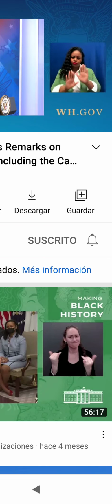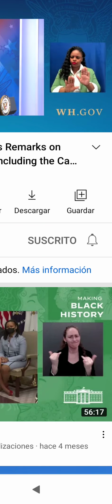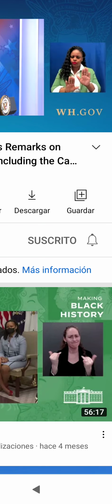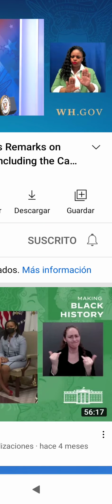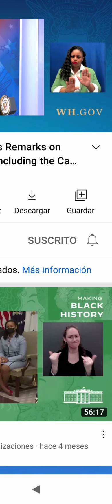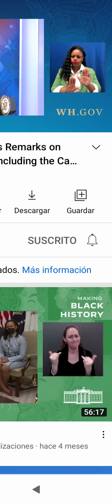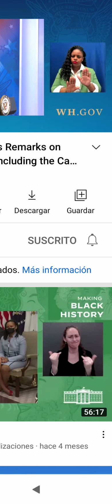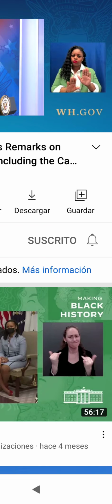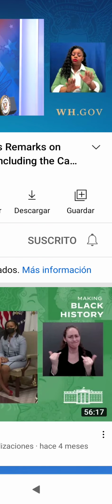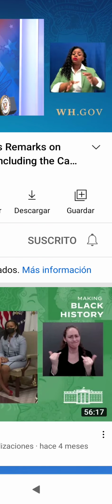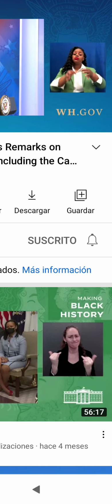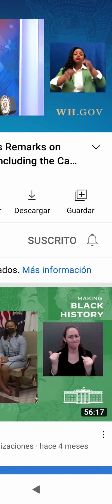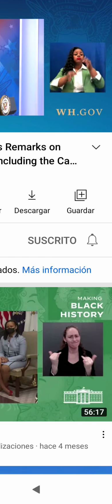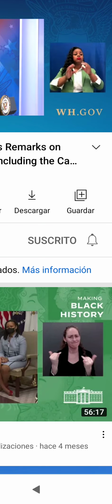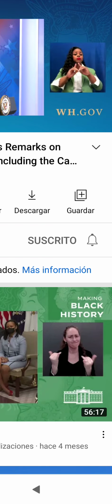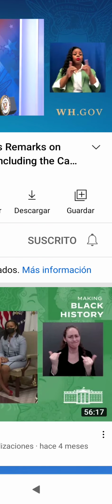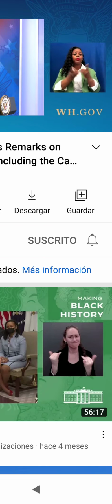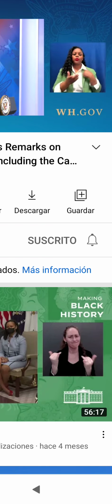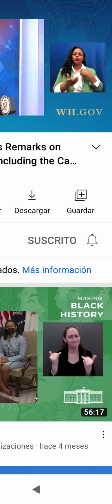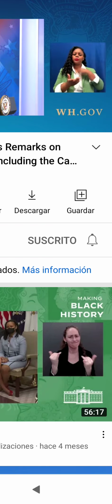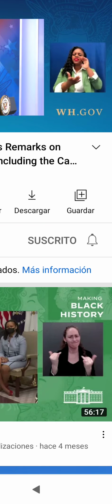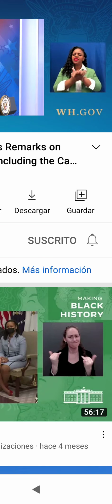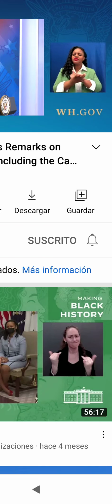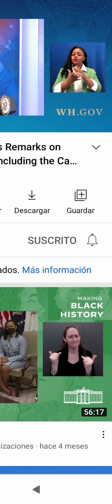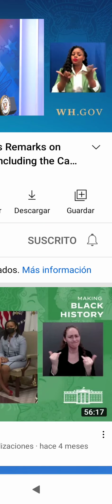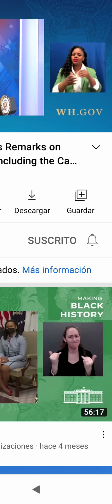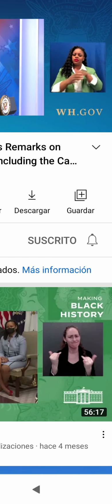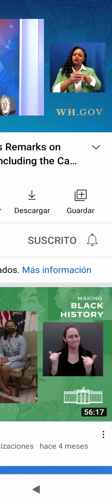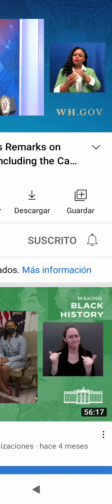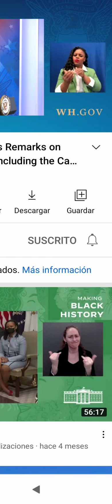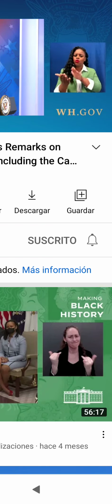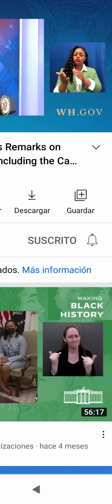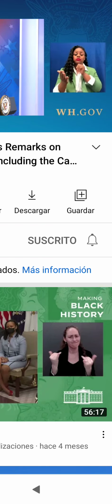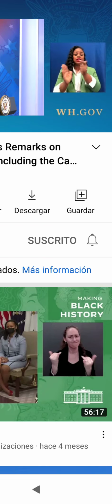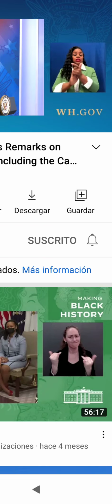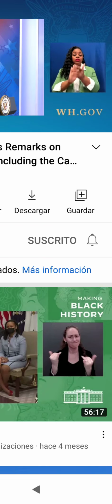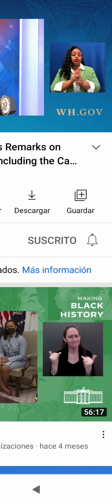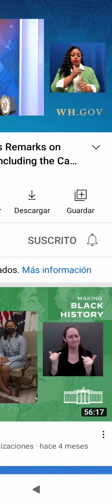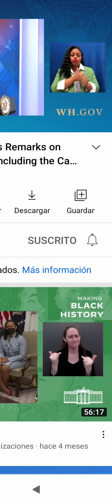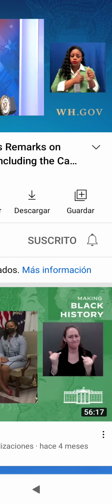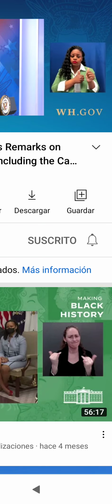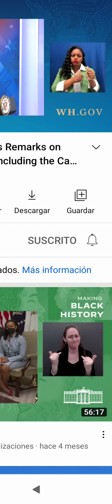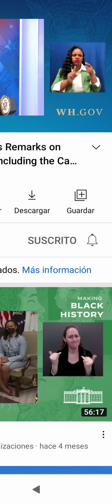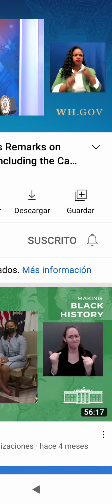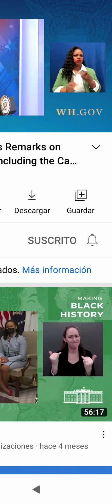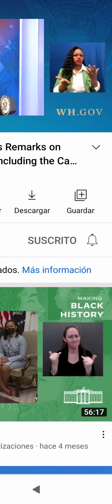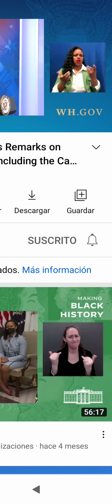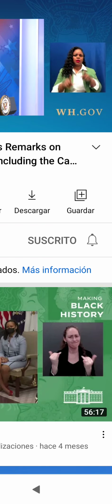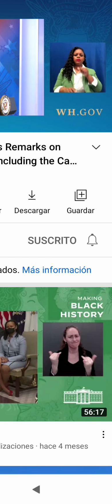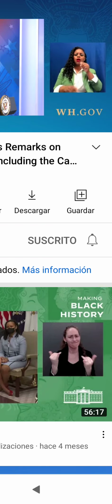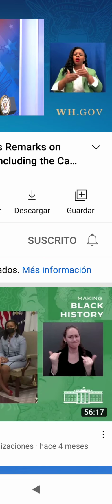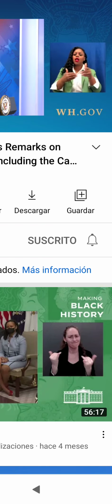Department, we believe the time to address illegal threats is when they are made, not after tragedy